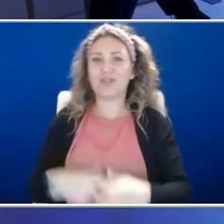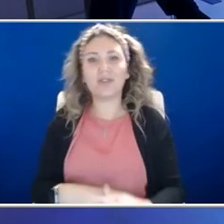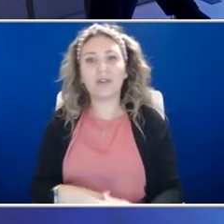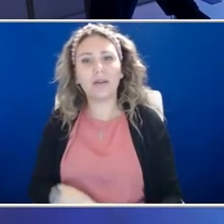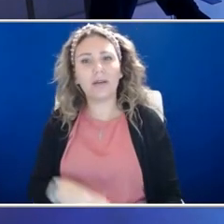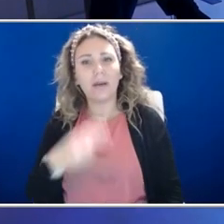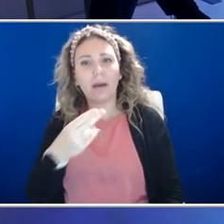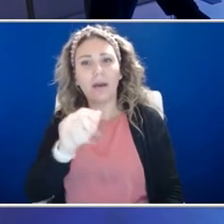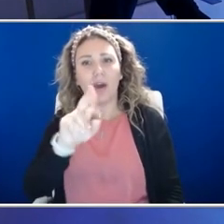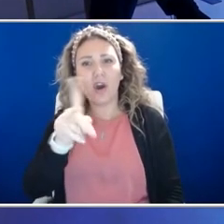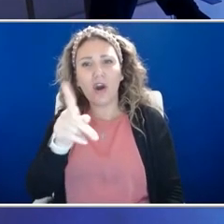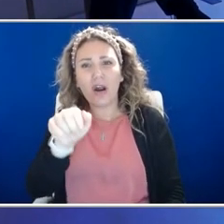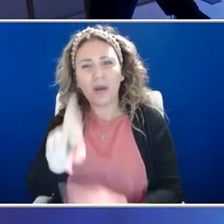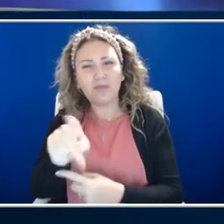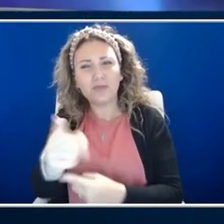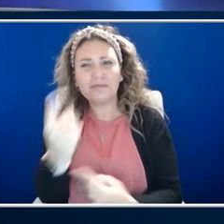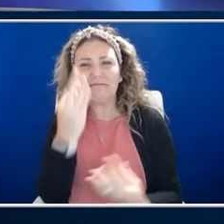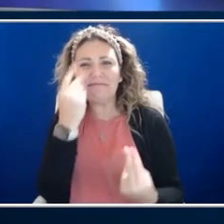trainable?